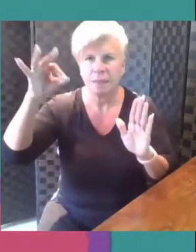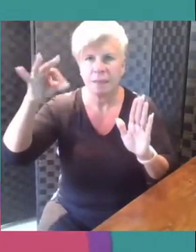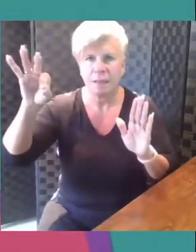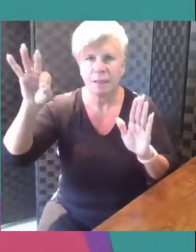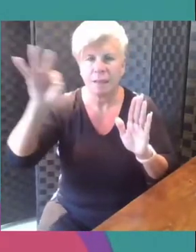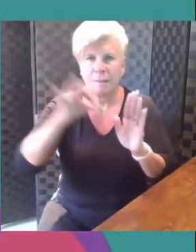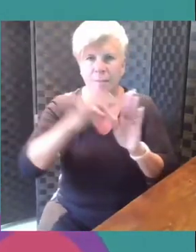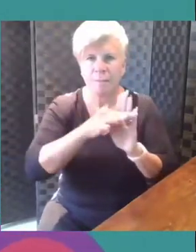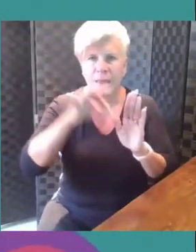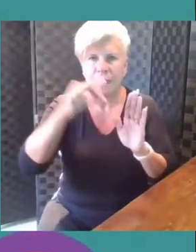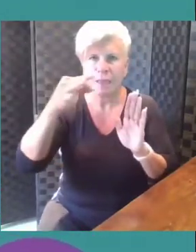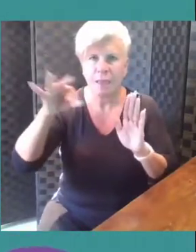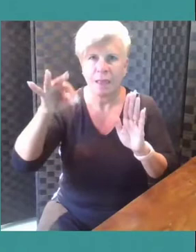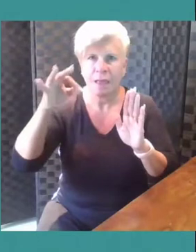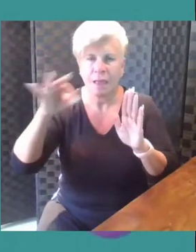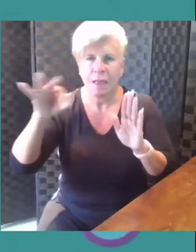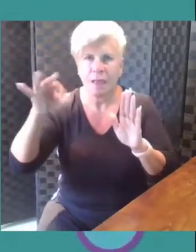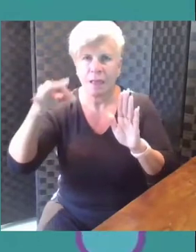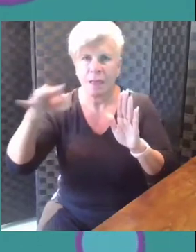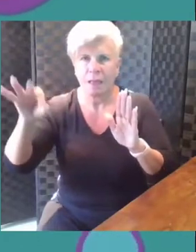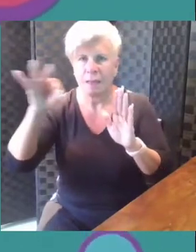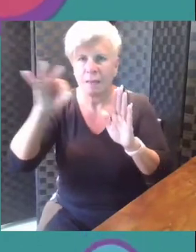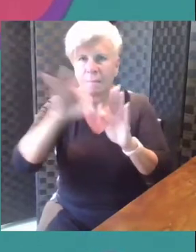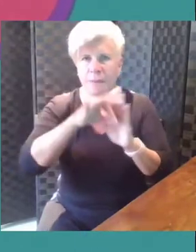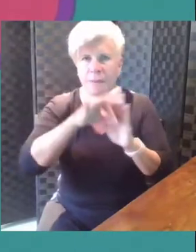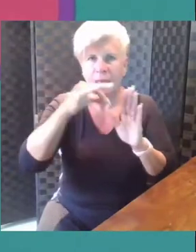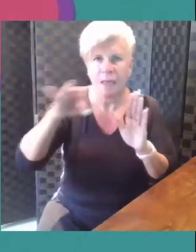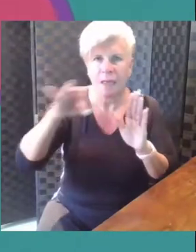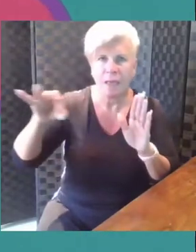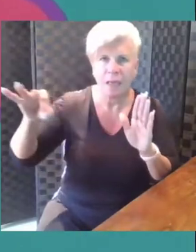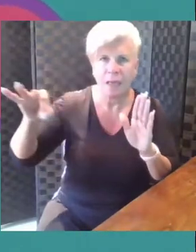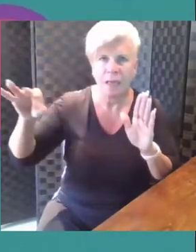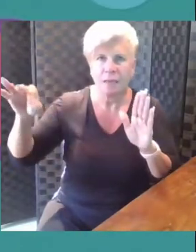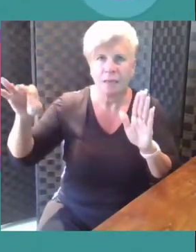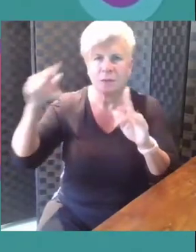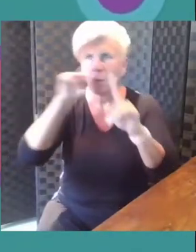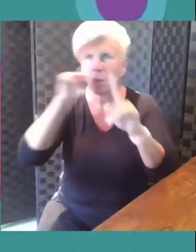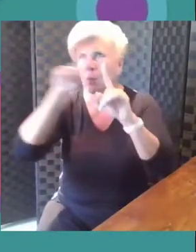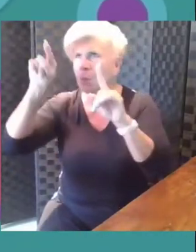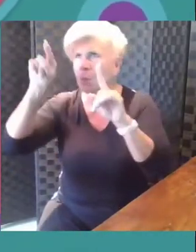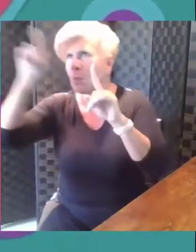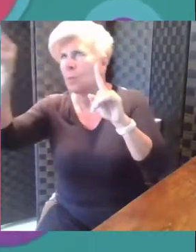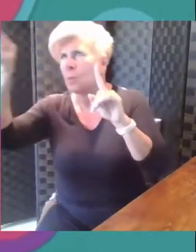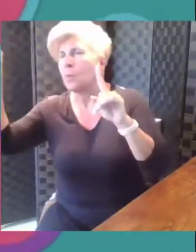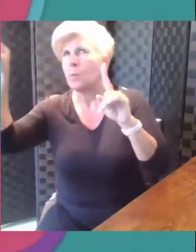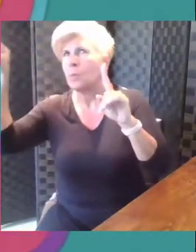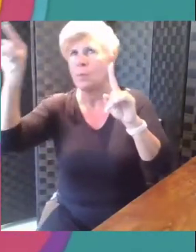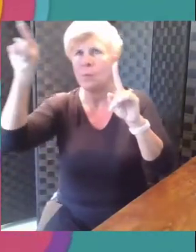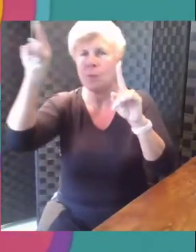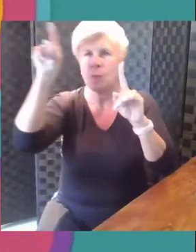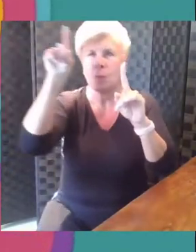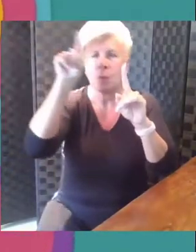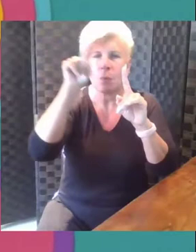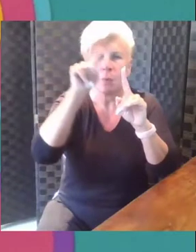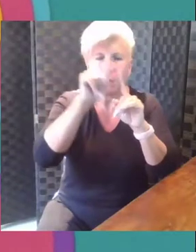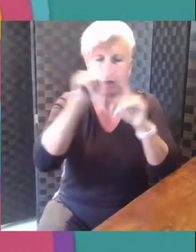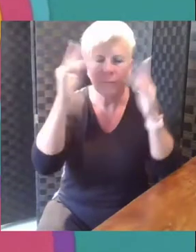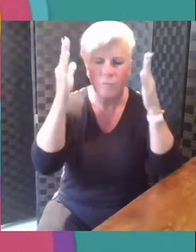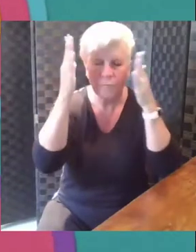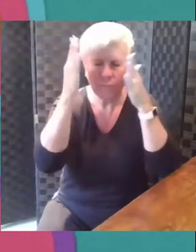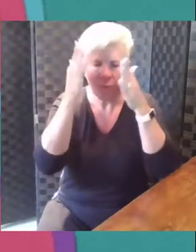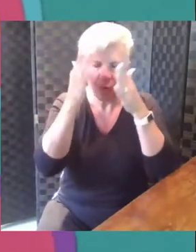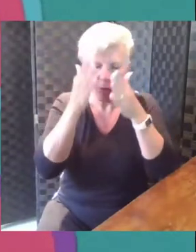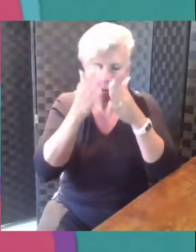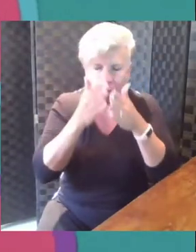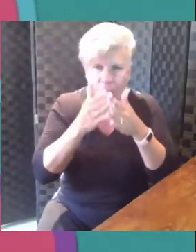Where is your attention? Did it wander? It's okay. That's what minds do. Let's practice a little bit